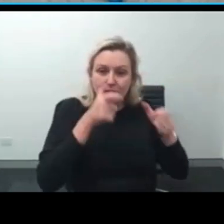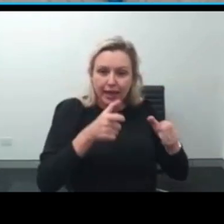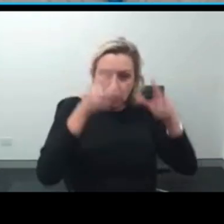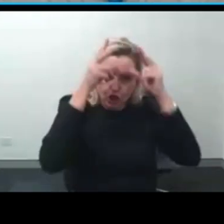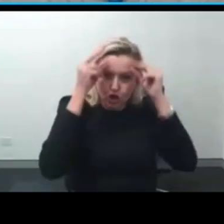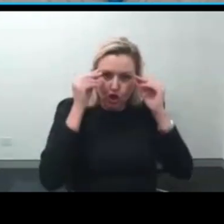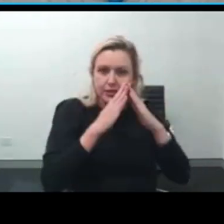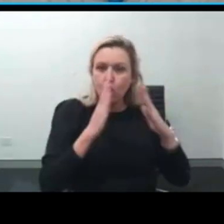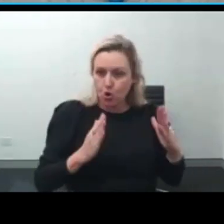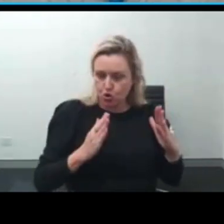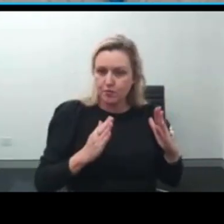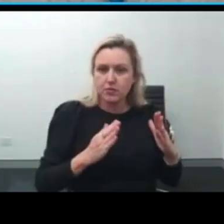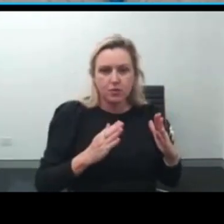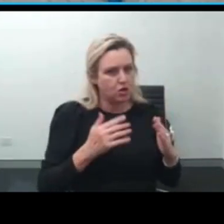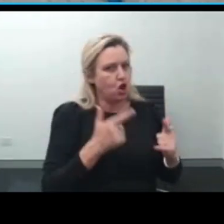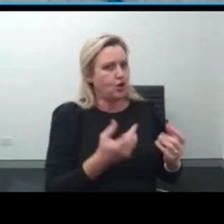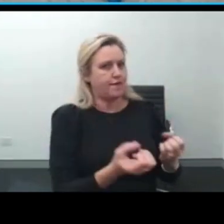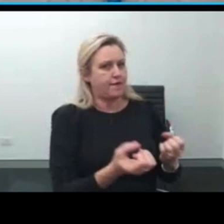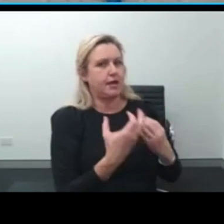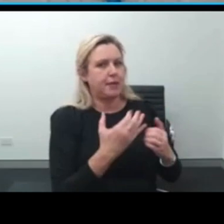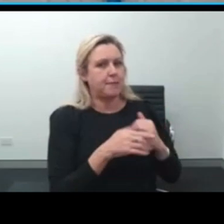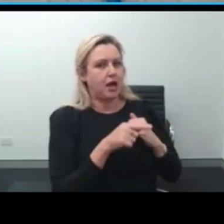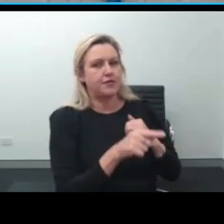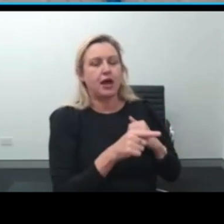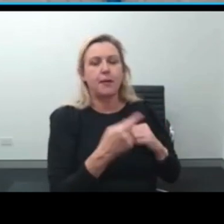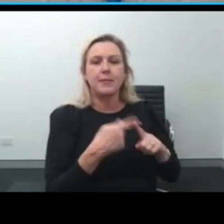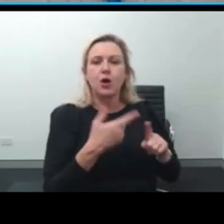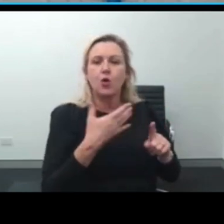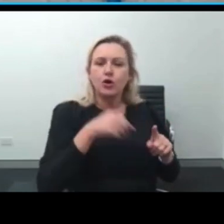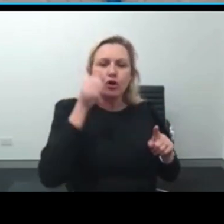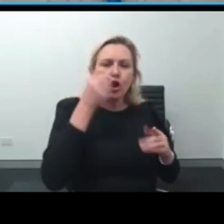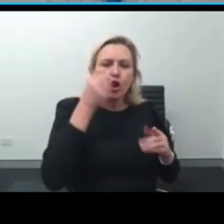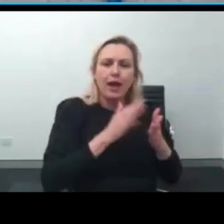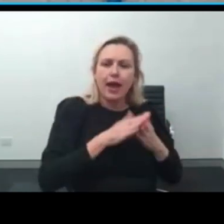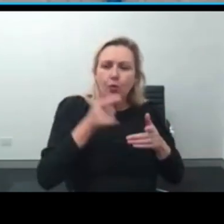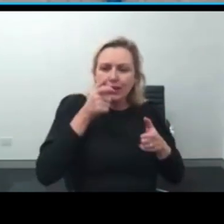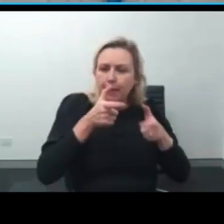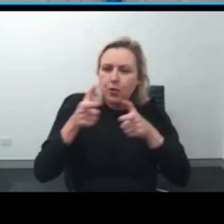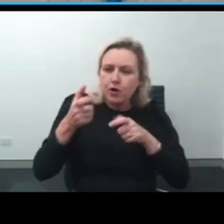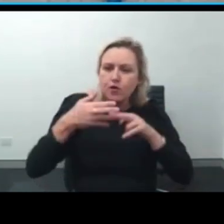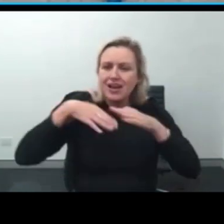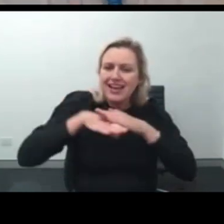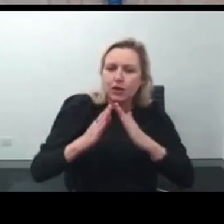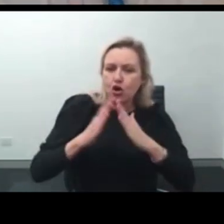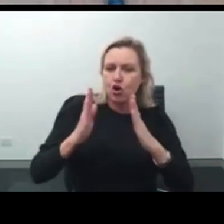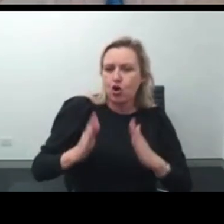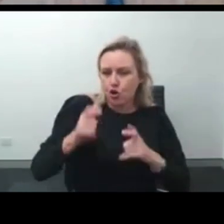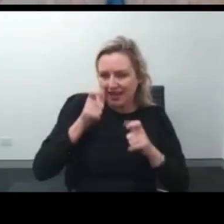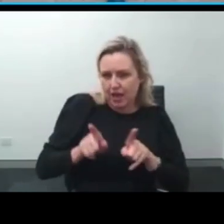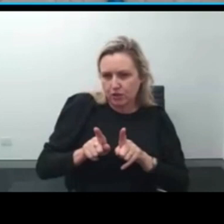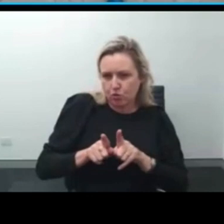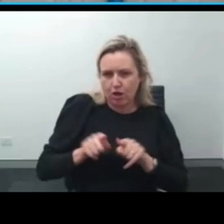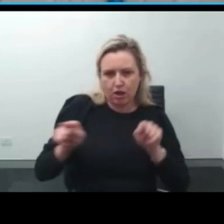feedback, we did receive a number of questions about how this also needs to be monitored in home care. So